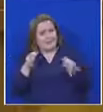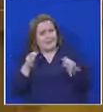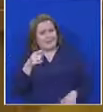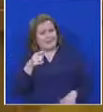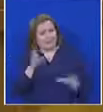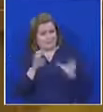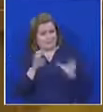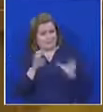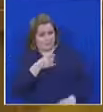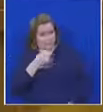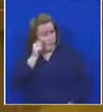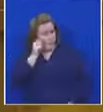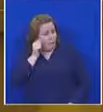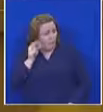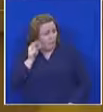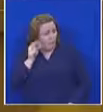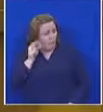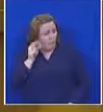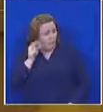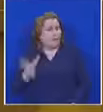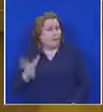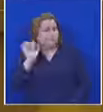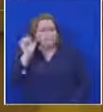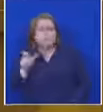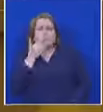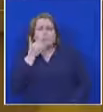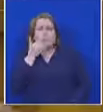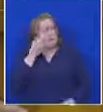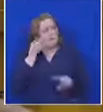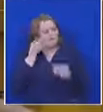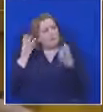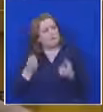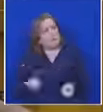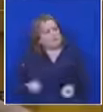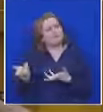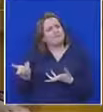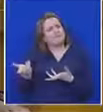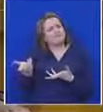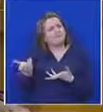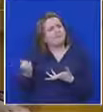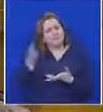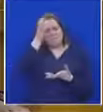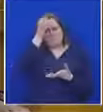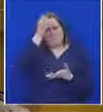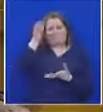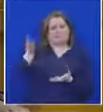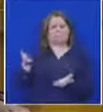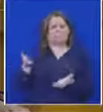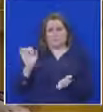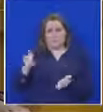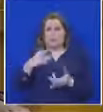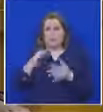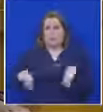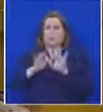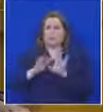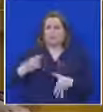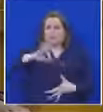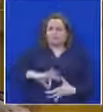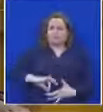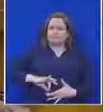proudly to listen to a person who has gained experiences on a specific field, which will be very invaluable in terms of how we